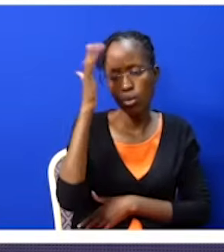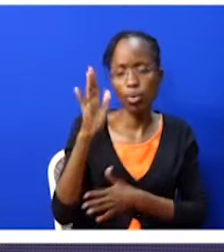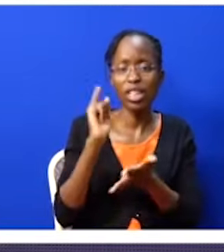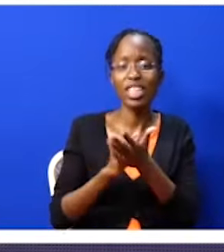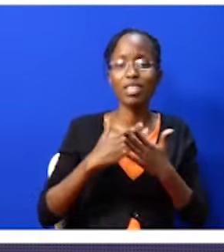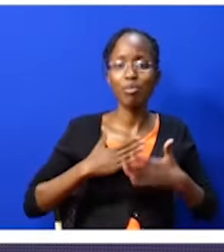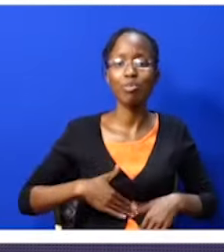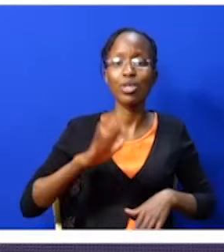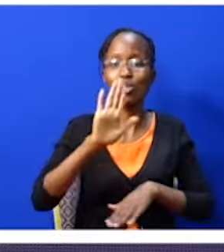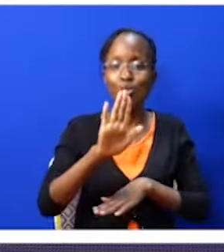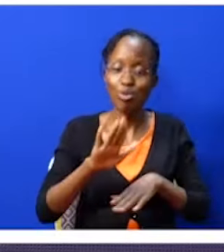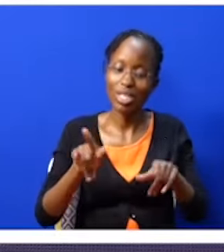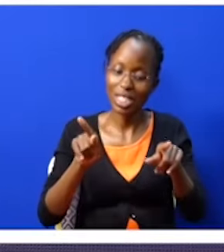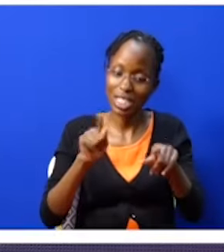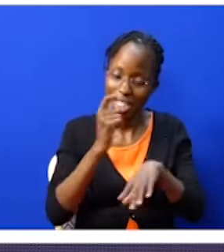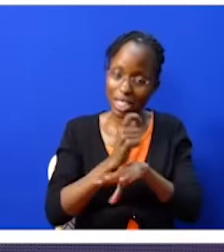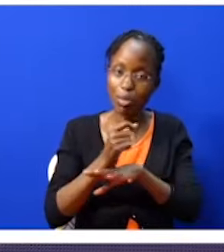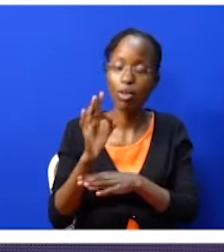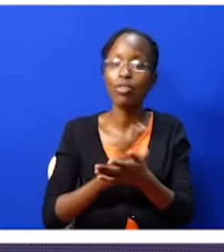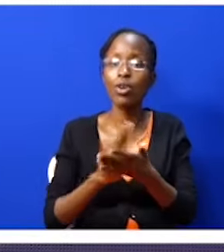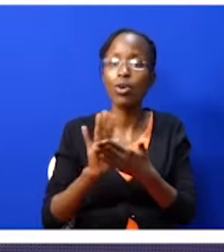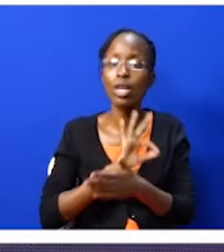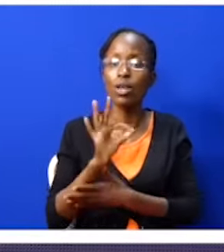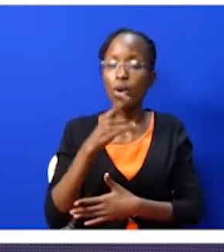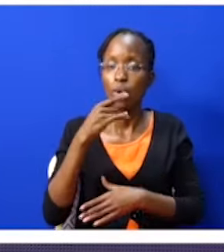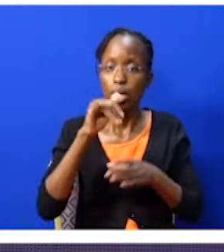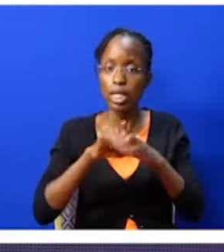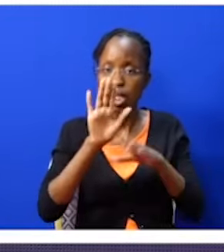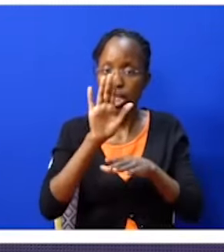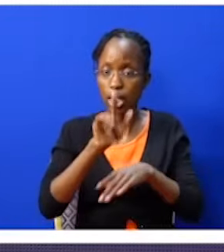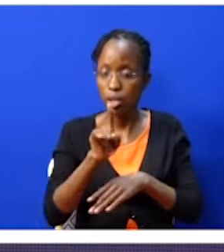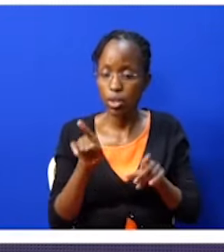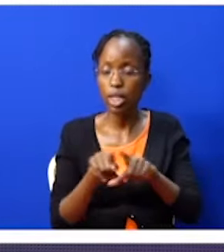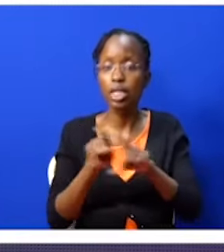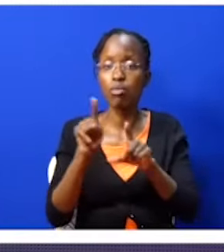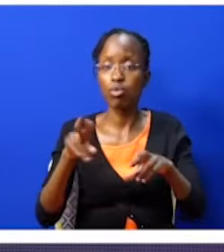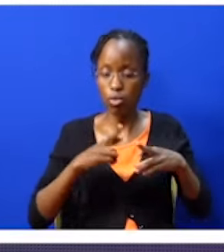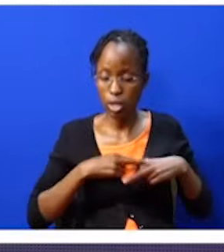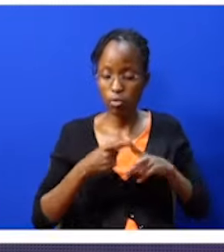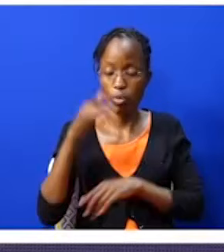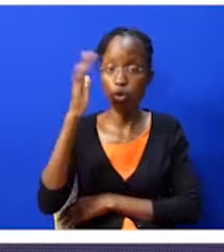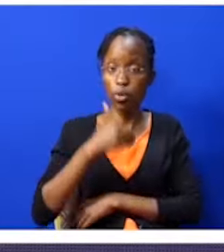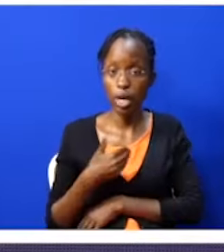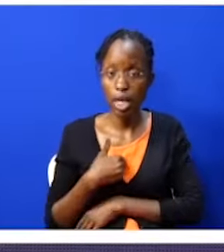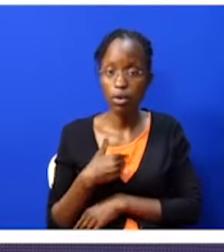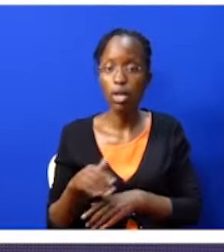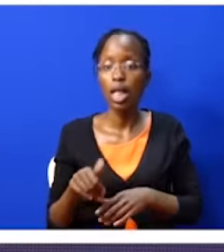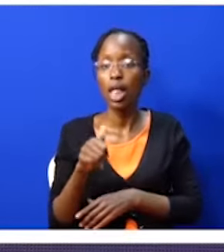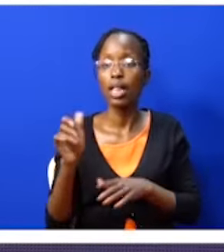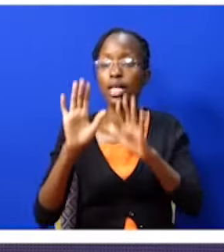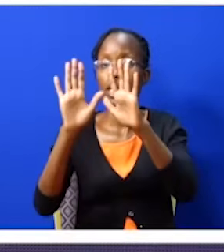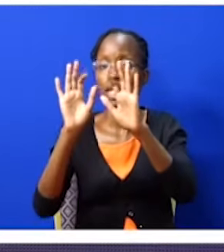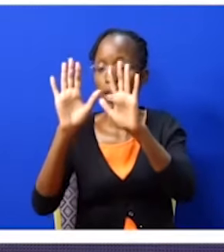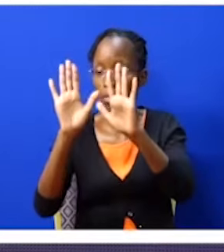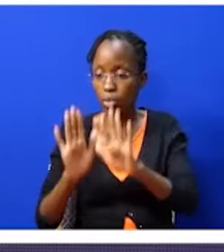your bodies are temples of the Holy Spirit, who is in you and whom you have received from God? Another important